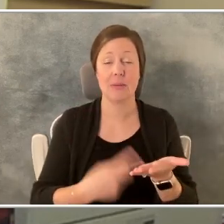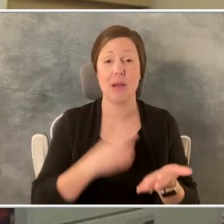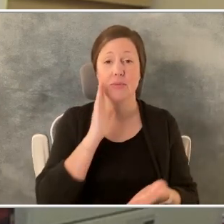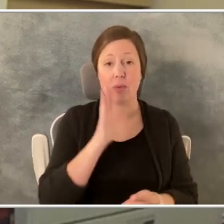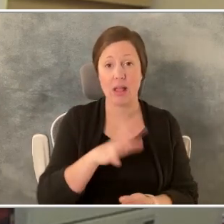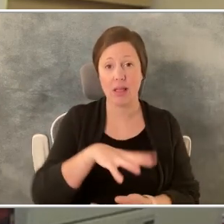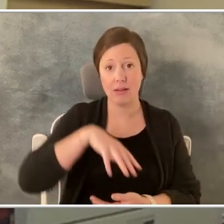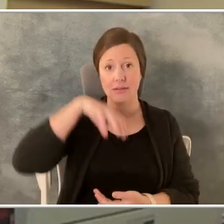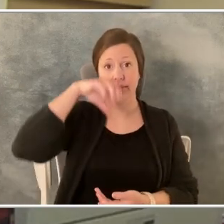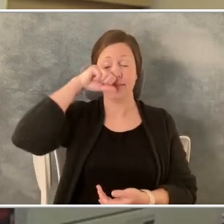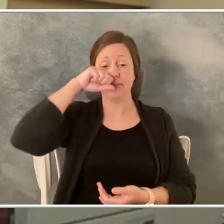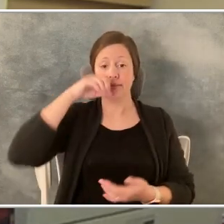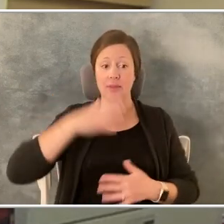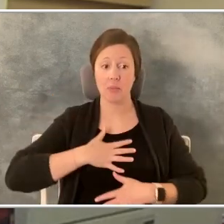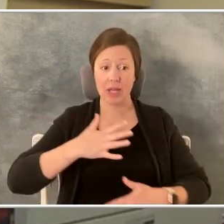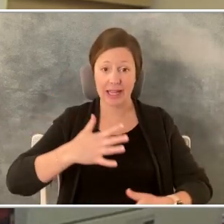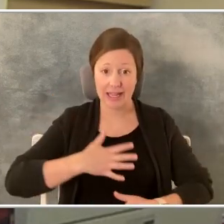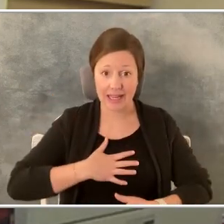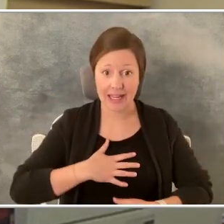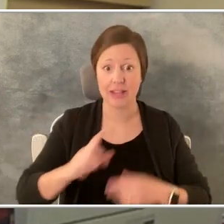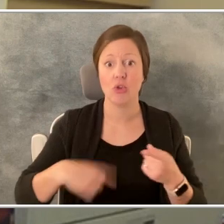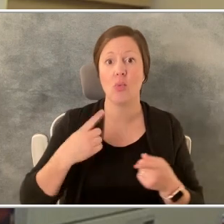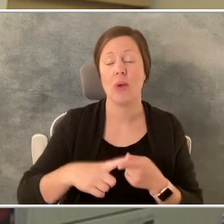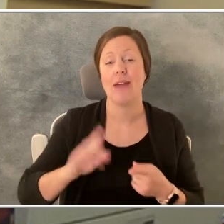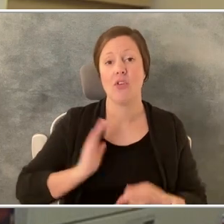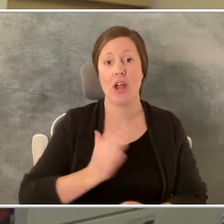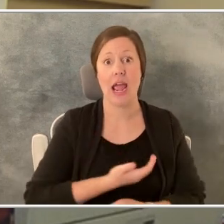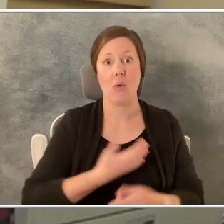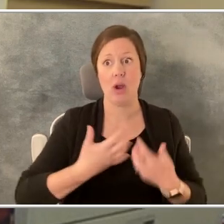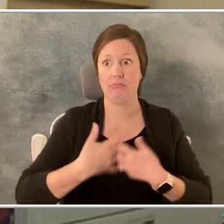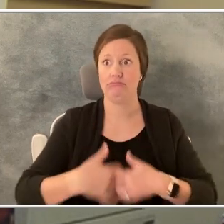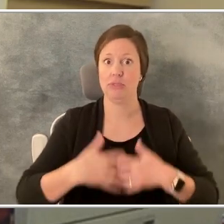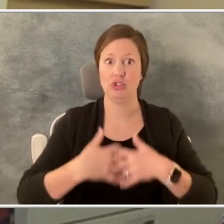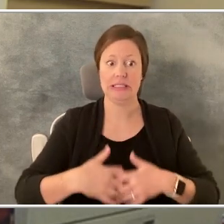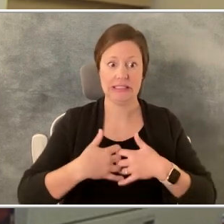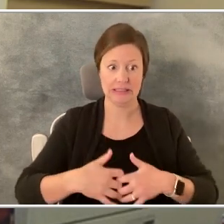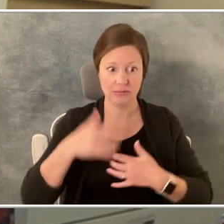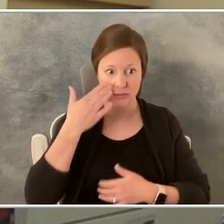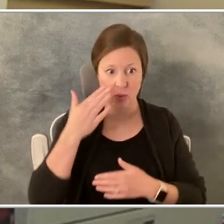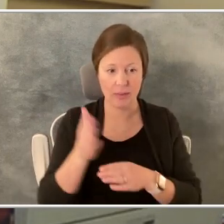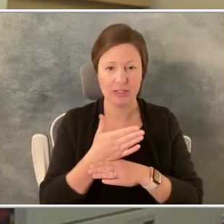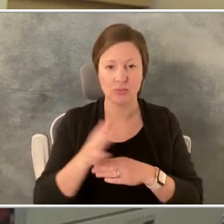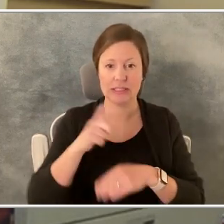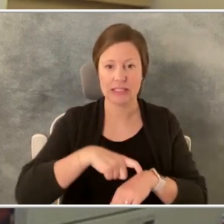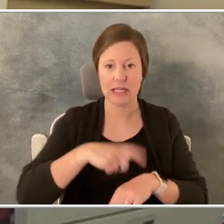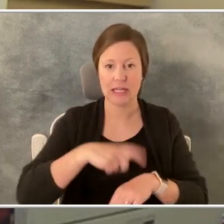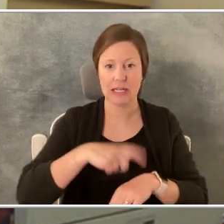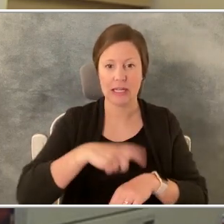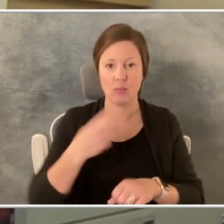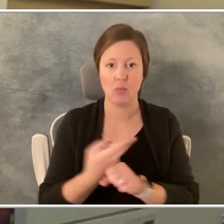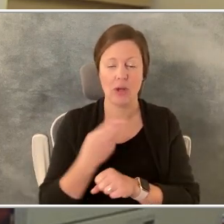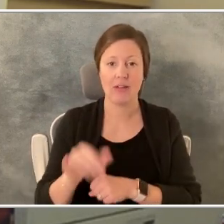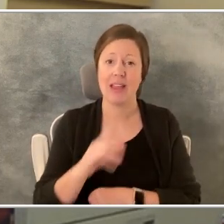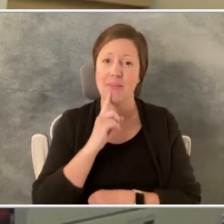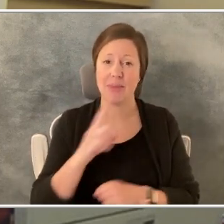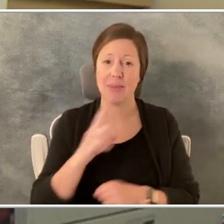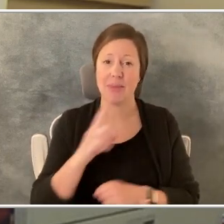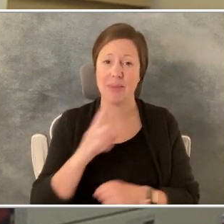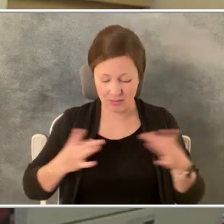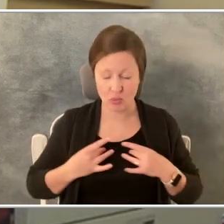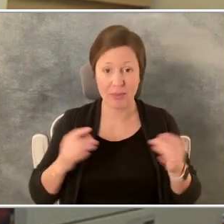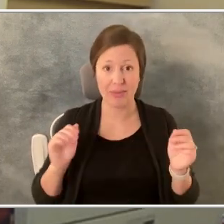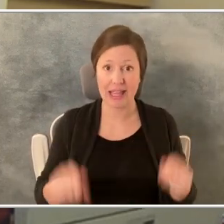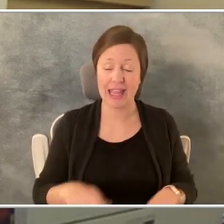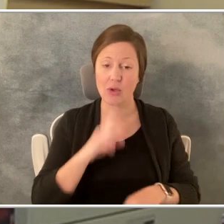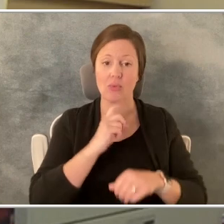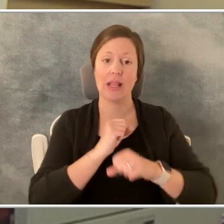we're wearing our SCBAs, or self-contained breathing apparatus. But it's really about the skin, the absorption through the skin, protecting